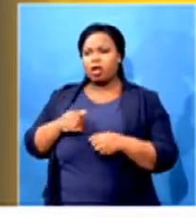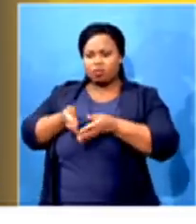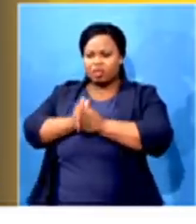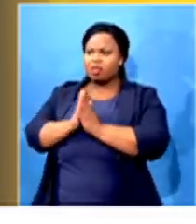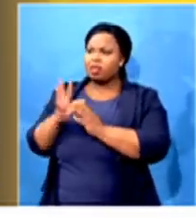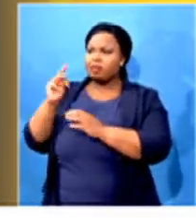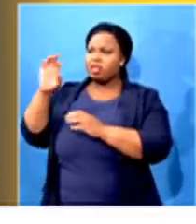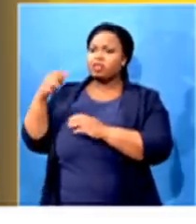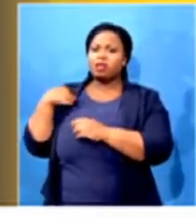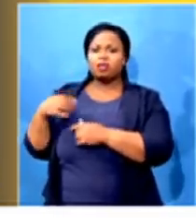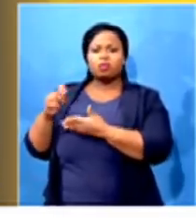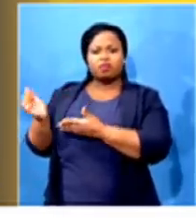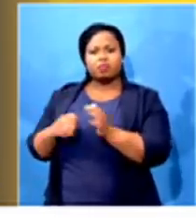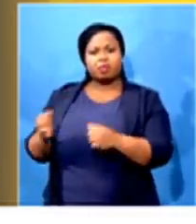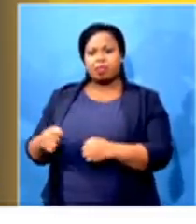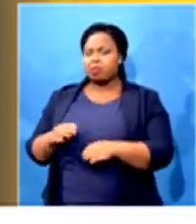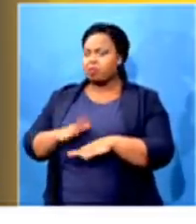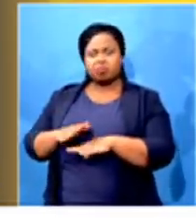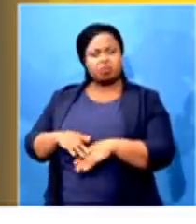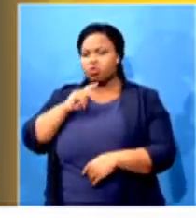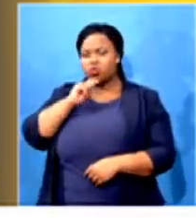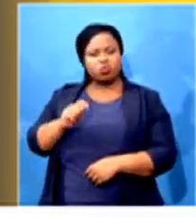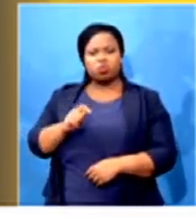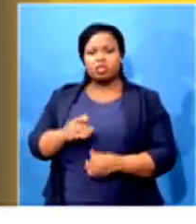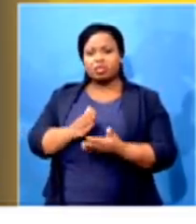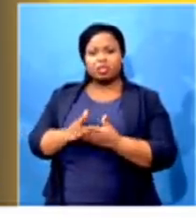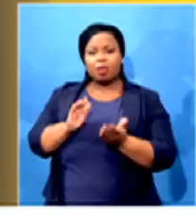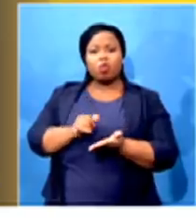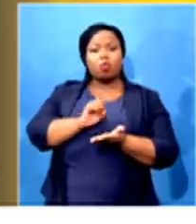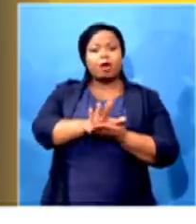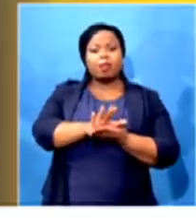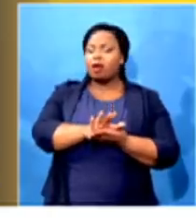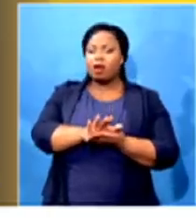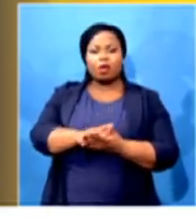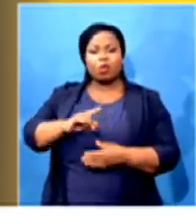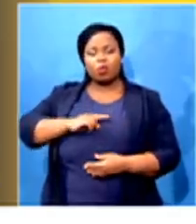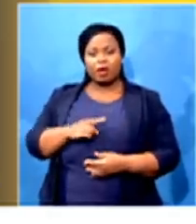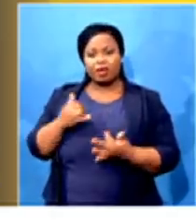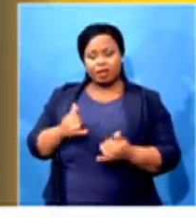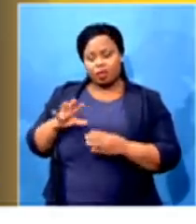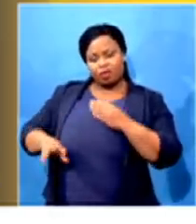ministers to assist. So it's not true that we have doctors that are out of a job. In fact, the budget